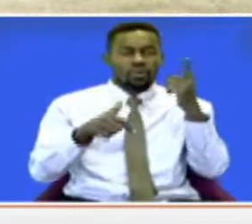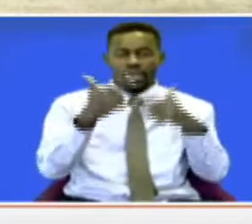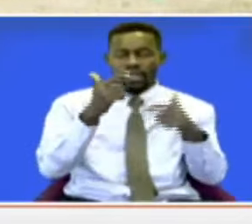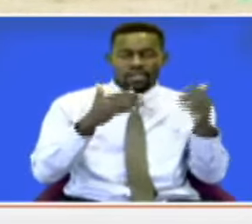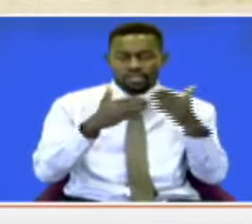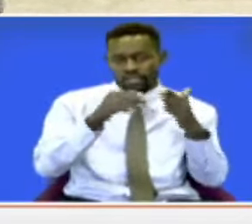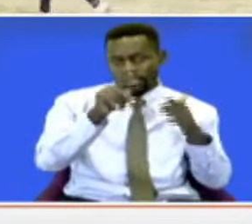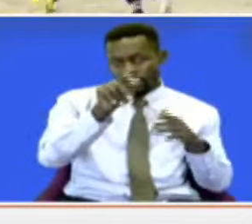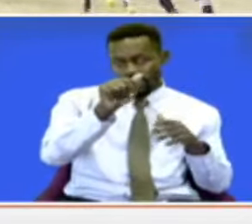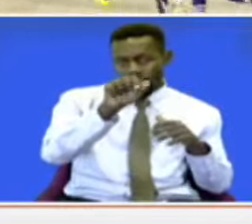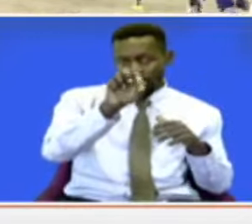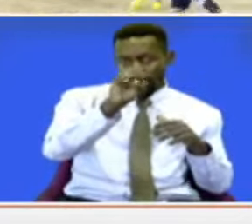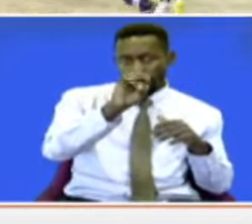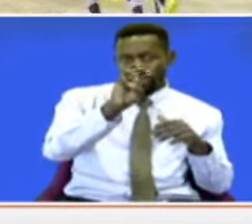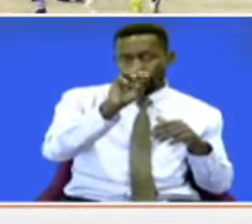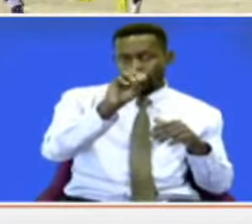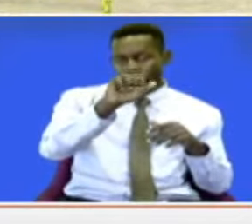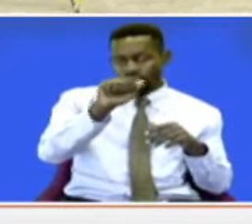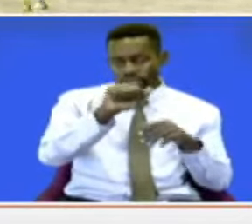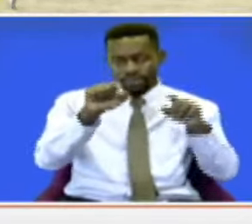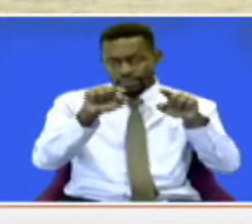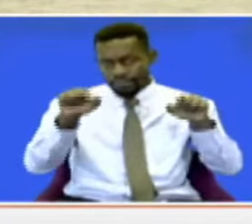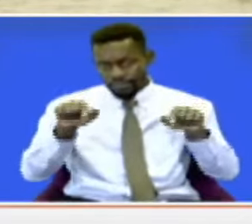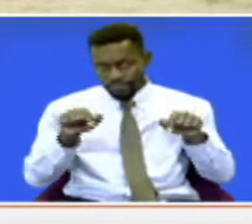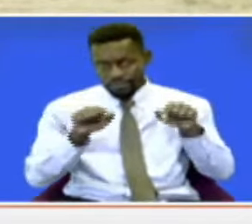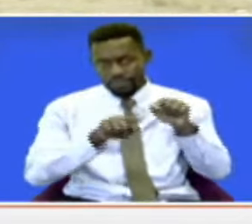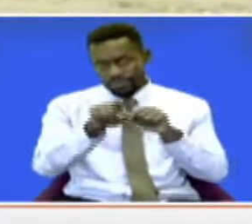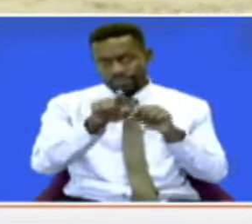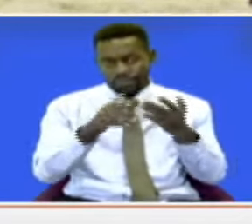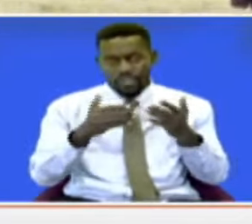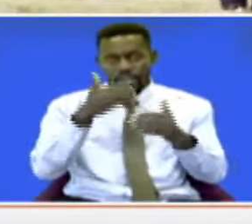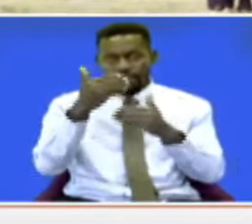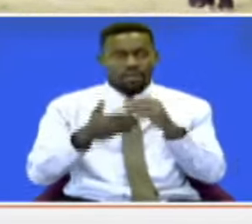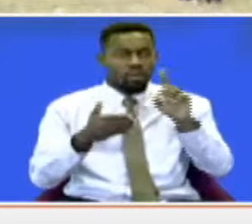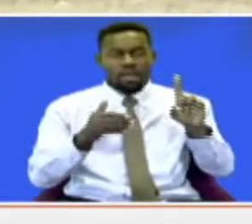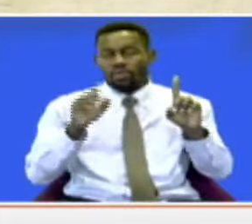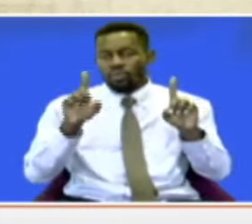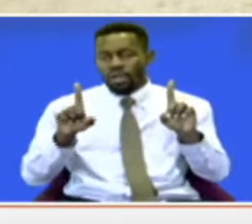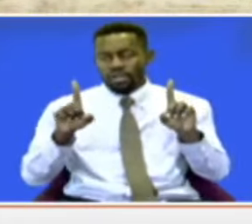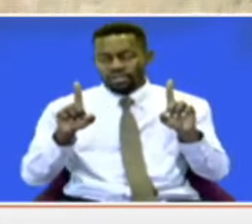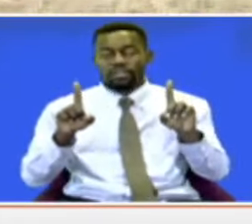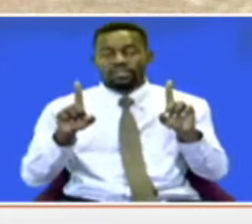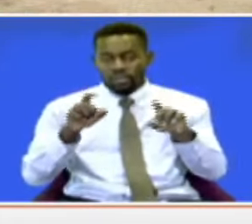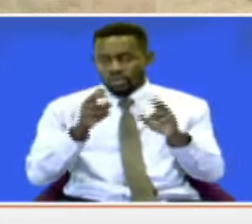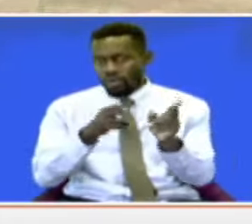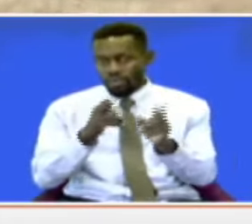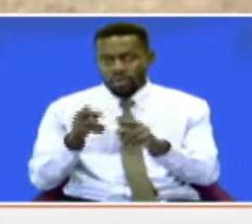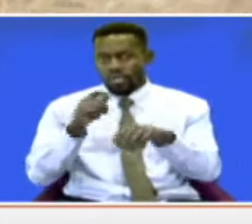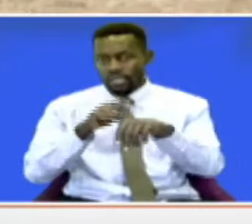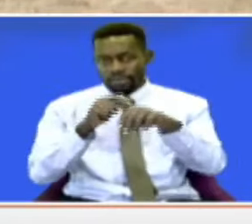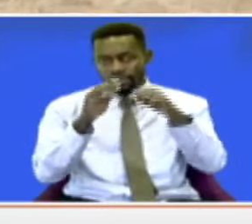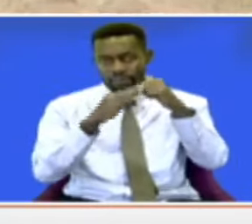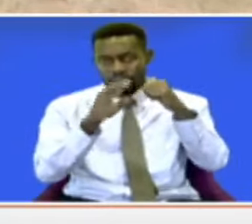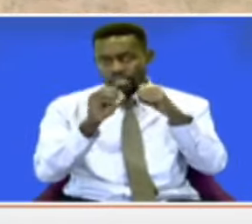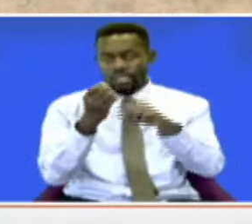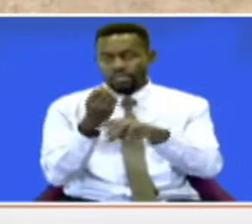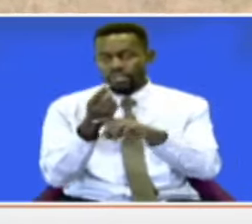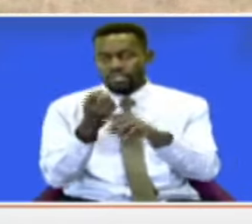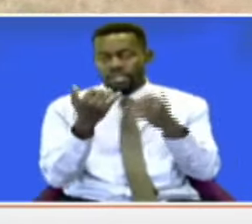3-2 in a penalty shootout. After the match ended in a 1-1 draw in regular time, Egoji will now